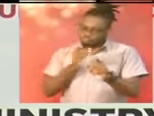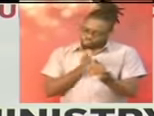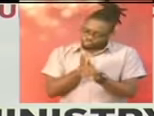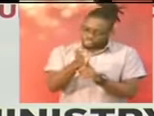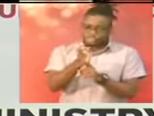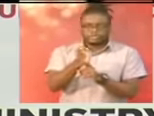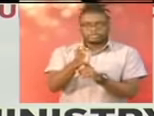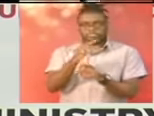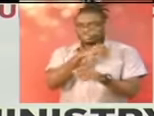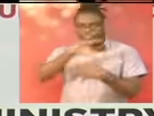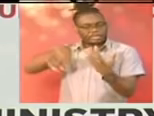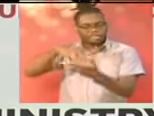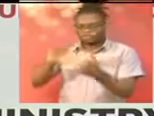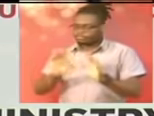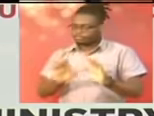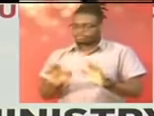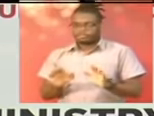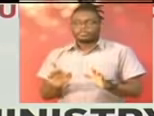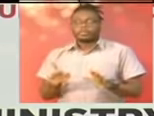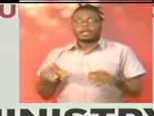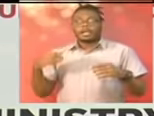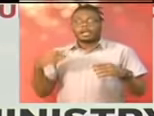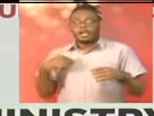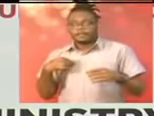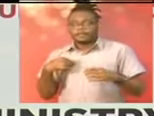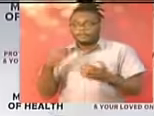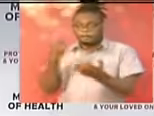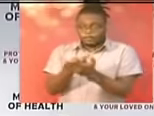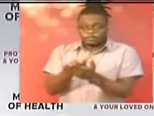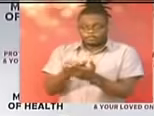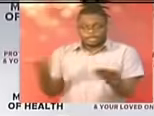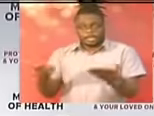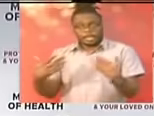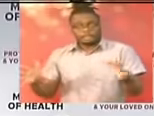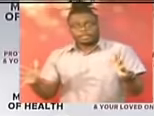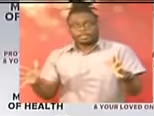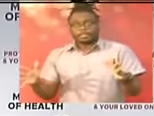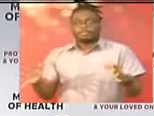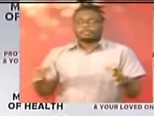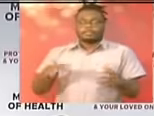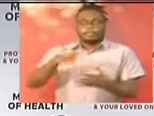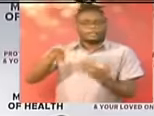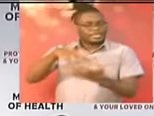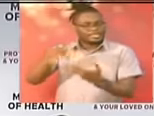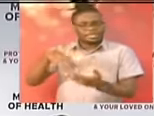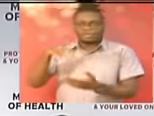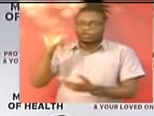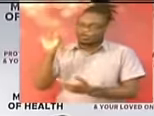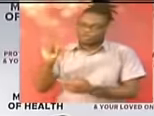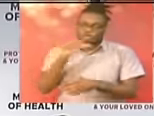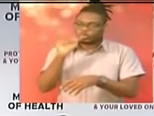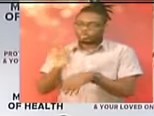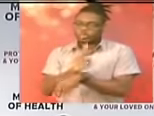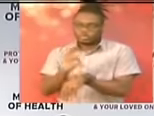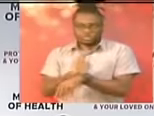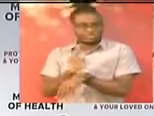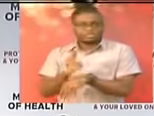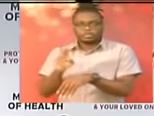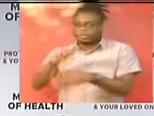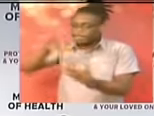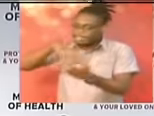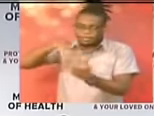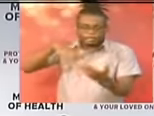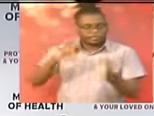and we don't have that combination in Trinidad. Thank you very much, Dr. Hines. We move across to Tobago